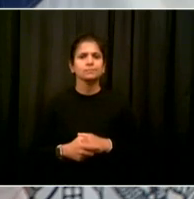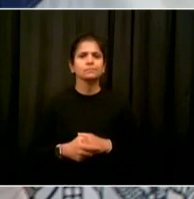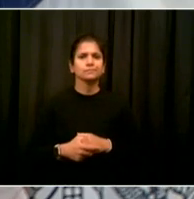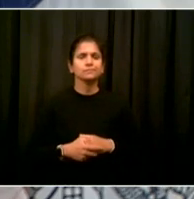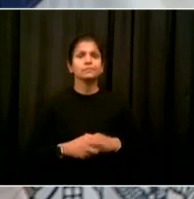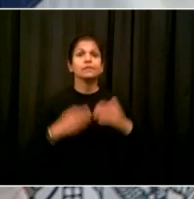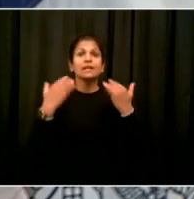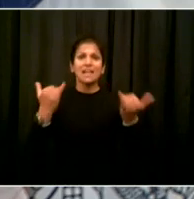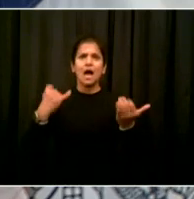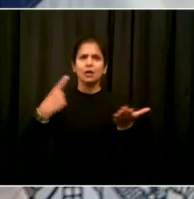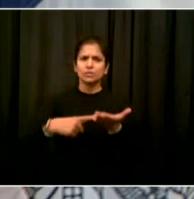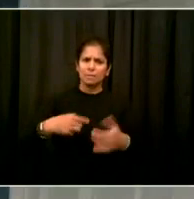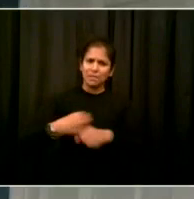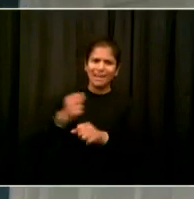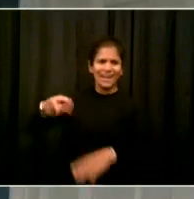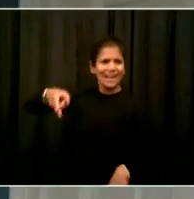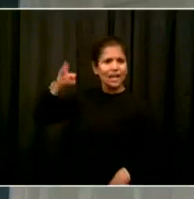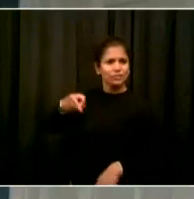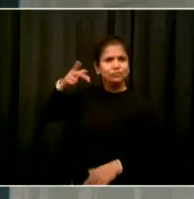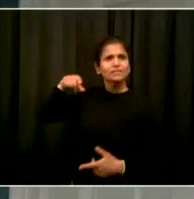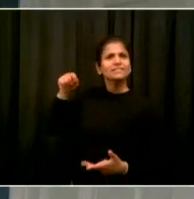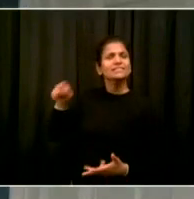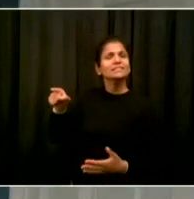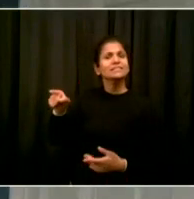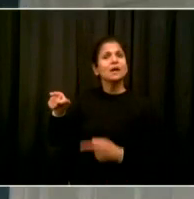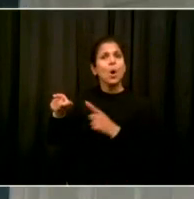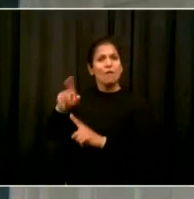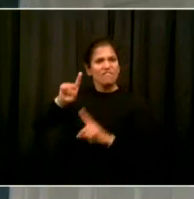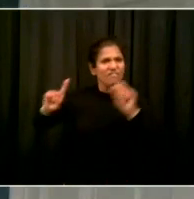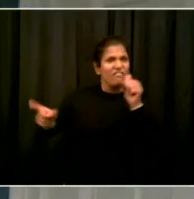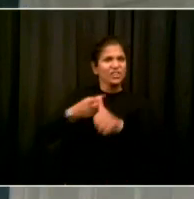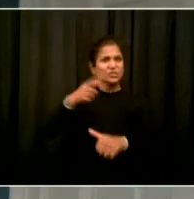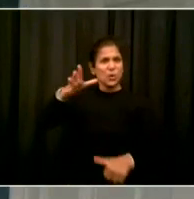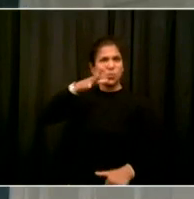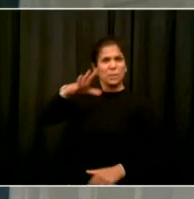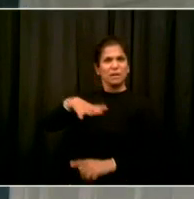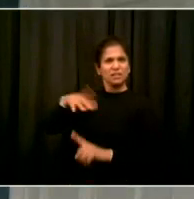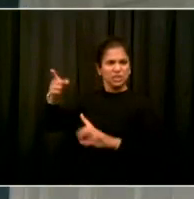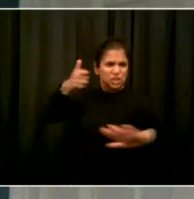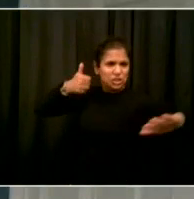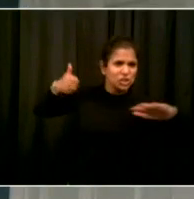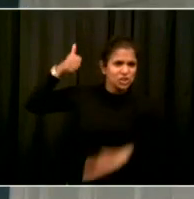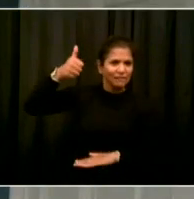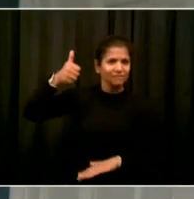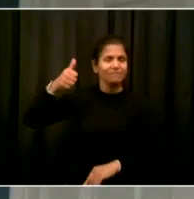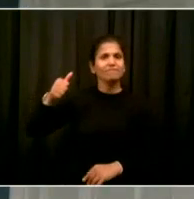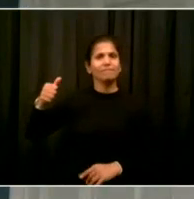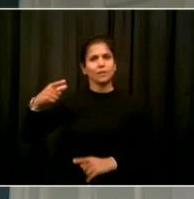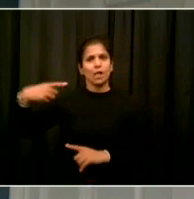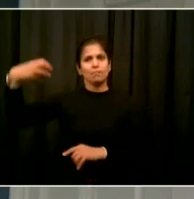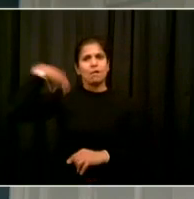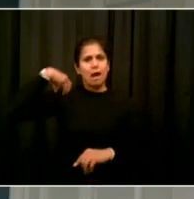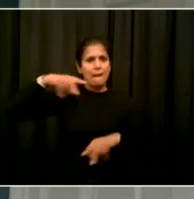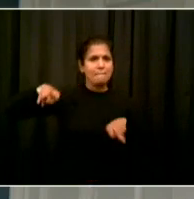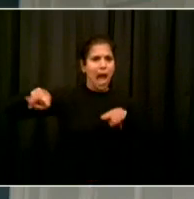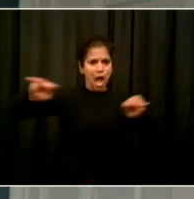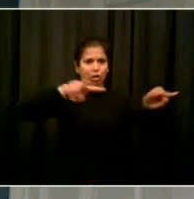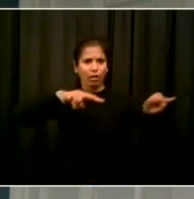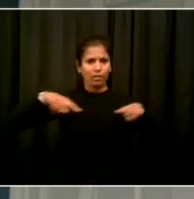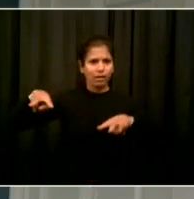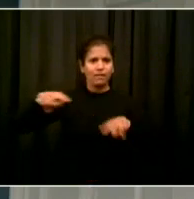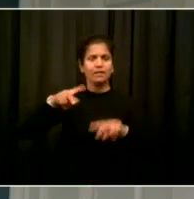The first woman ever to reach the highest levels of the uniformed ranks of the